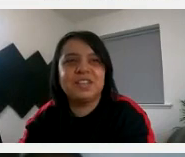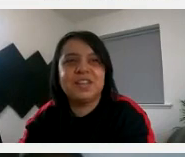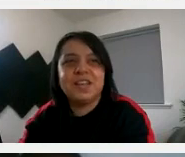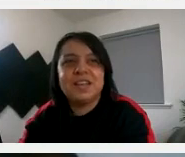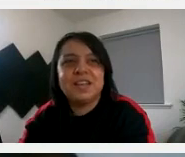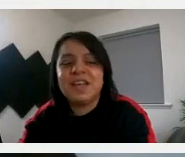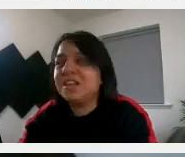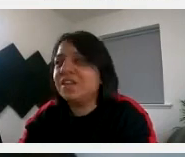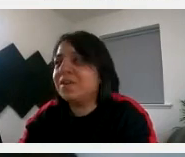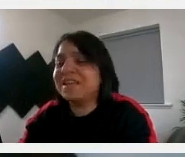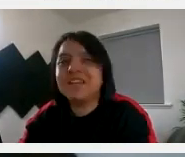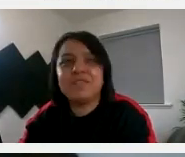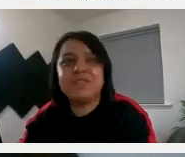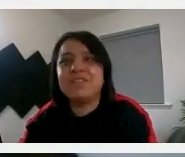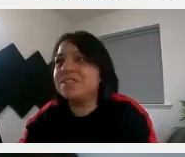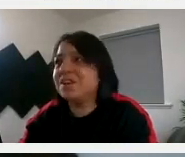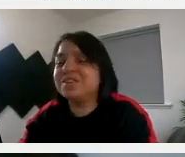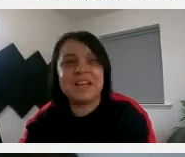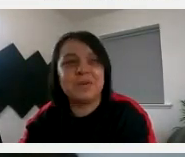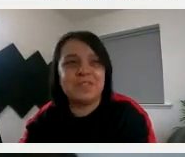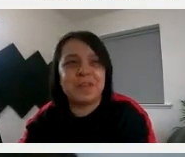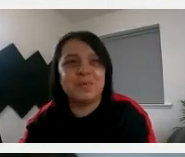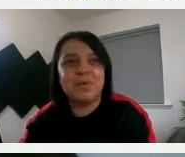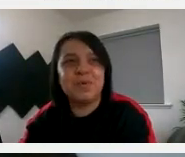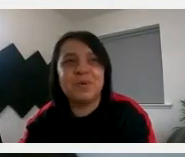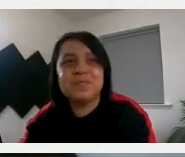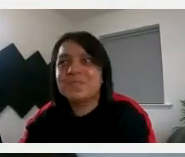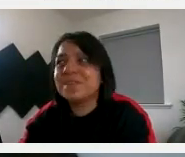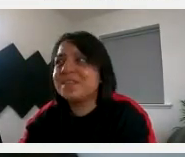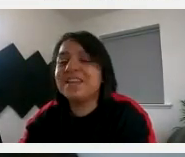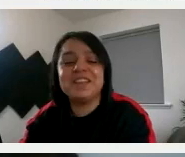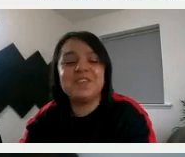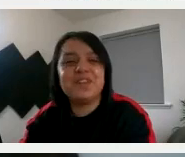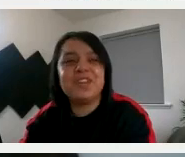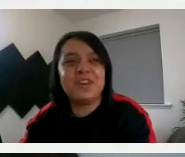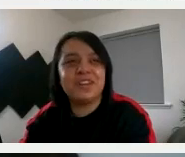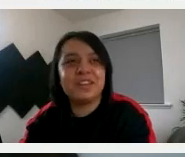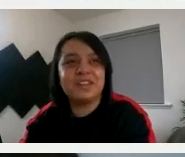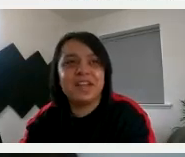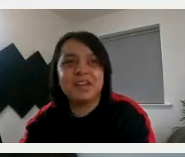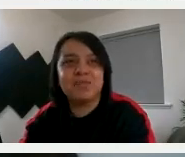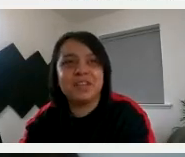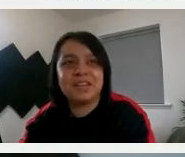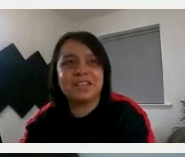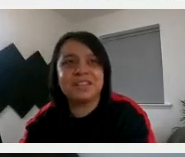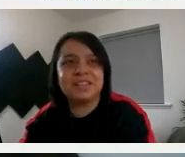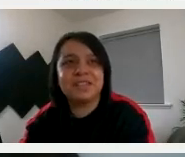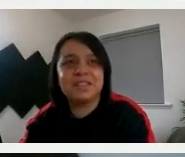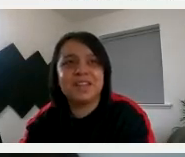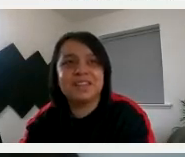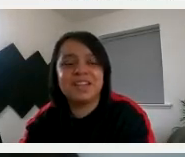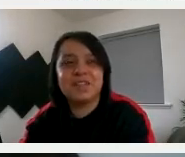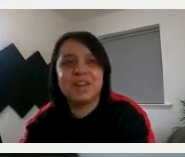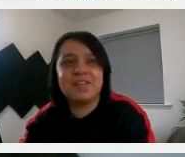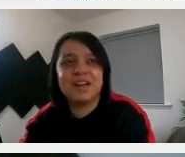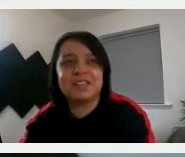changes? Did any of them stand out for you? Did you understand all of them, or is there any that you really like out of all the accents? Is